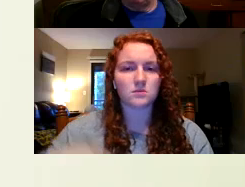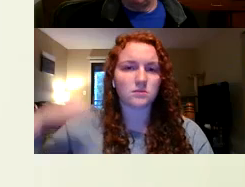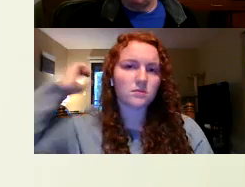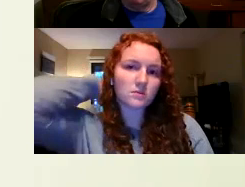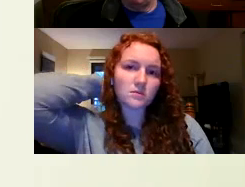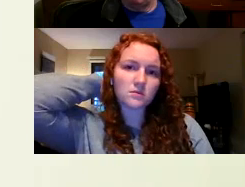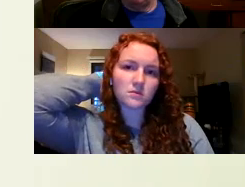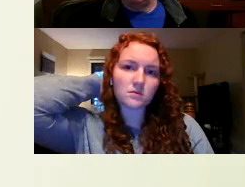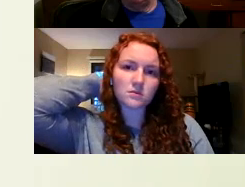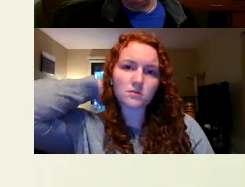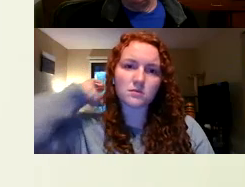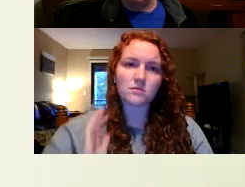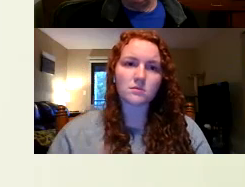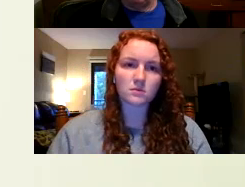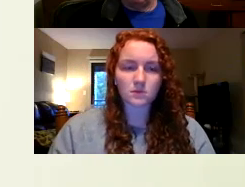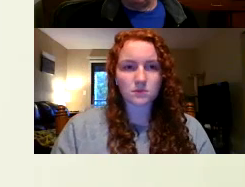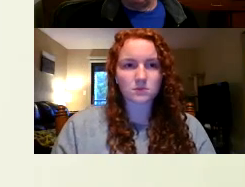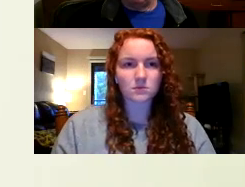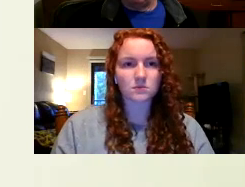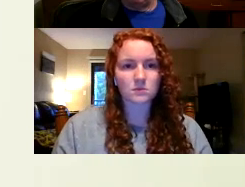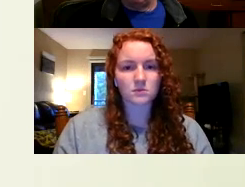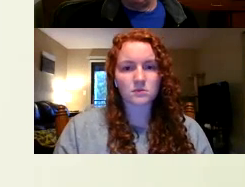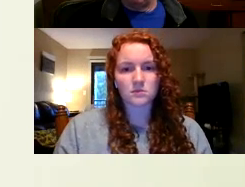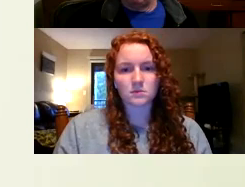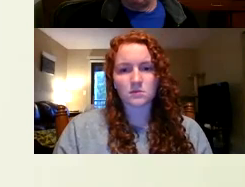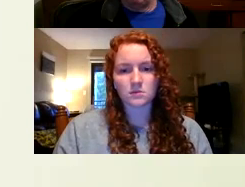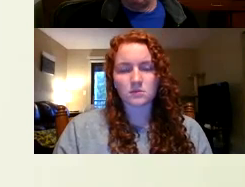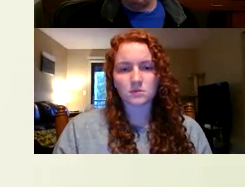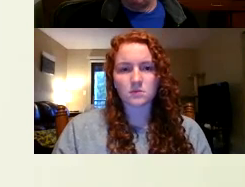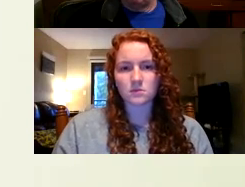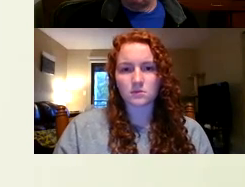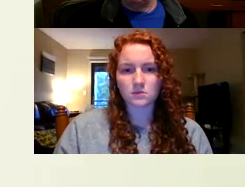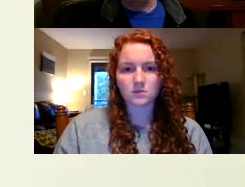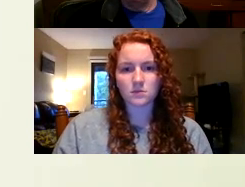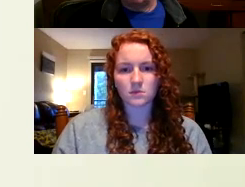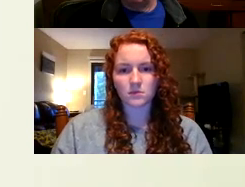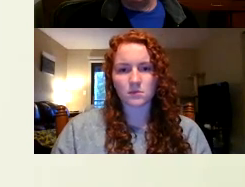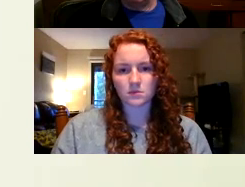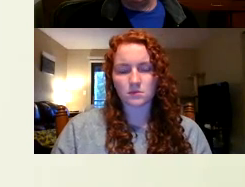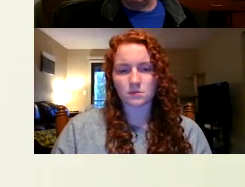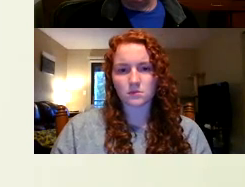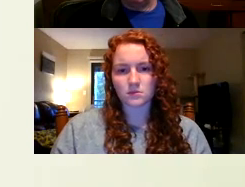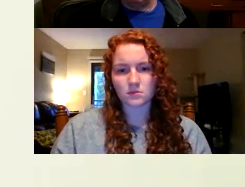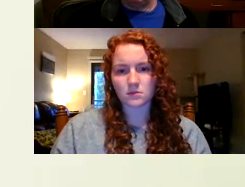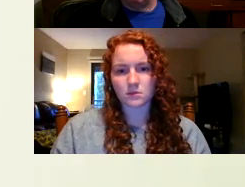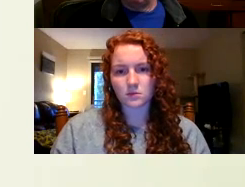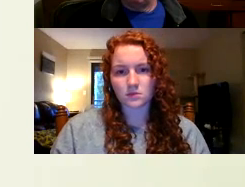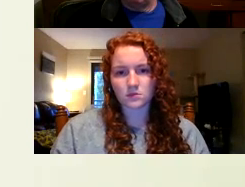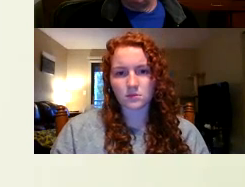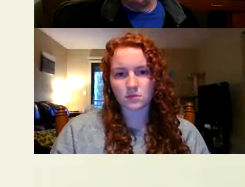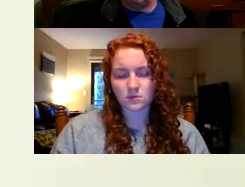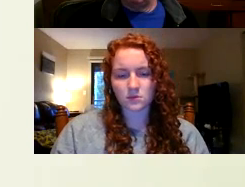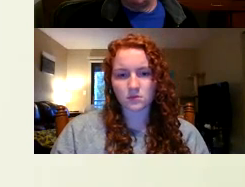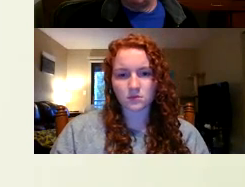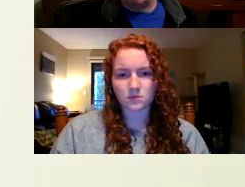que todavía es un reto para nosotros, que no les gusta usar guantes. Entonces, estamos tratando de